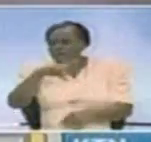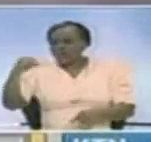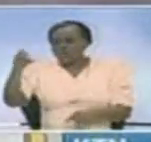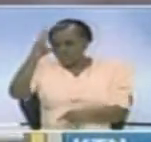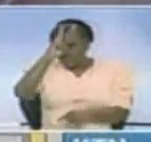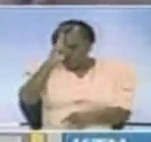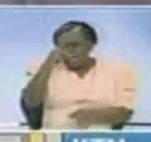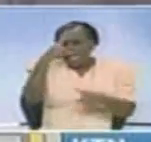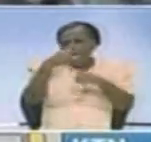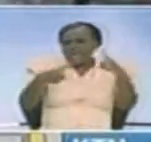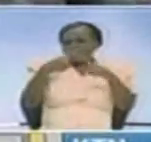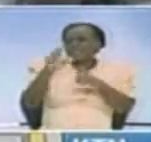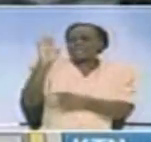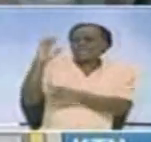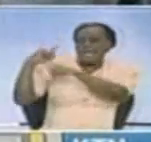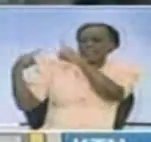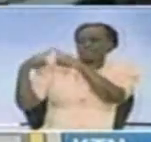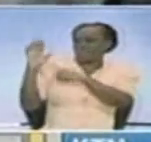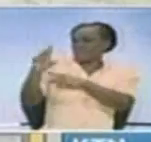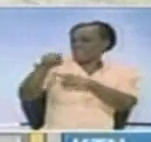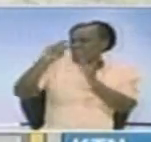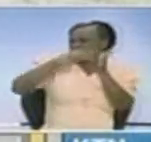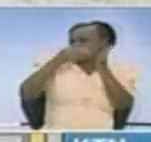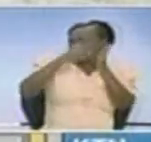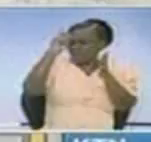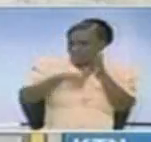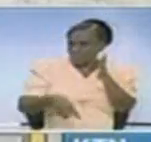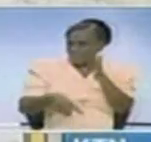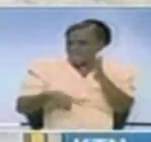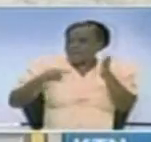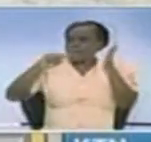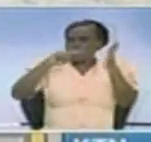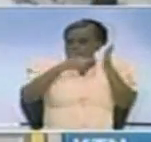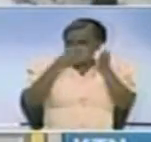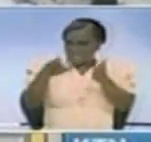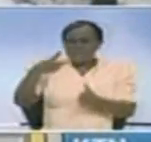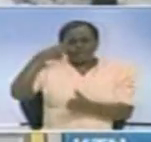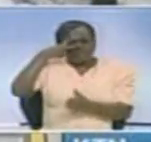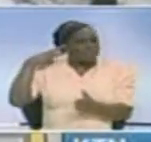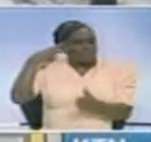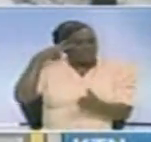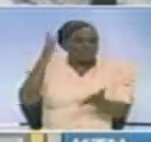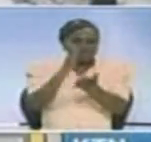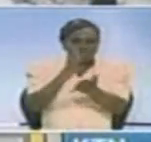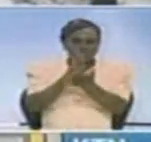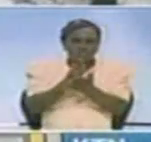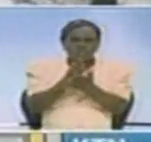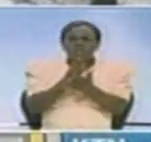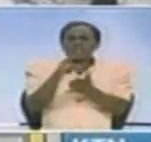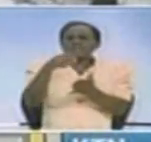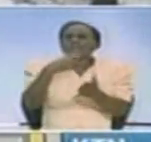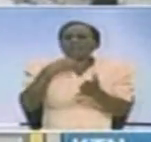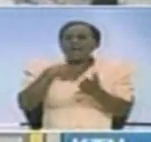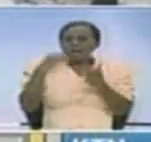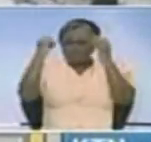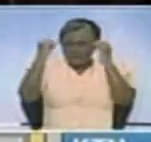From your experience, you've worked in the region. What does that point you to? It points me to Al-Shabaab, because apparently there wasn't even a mosque in